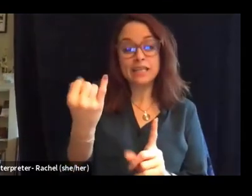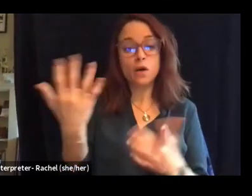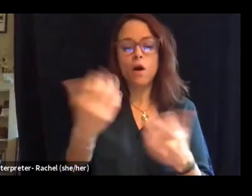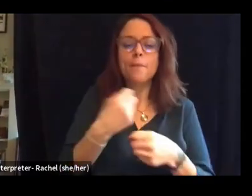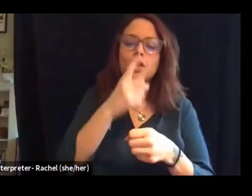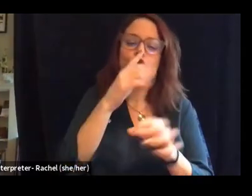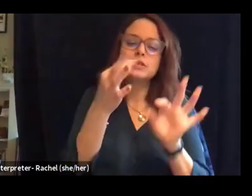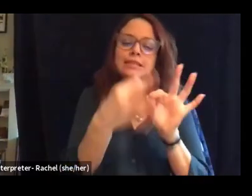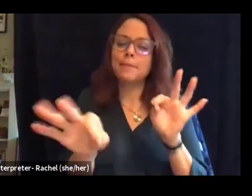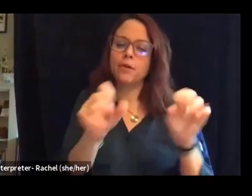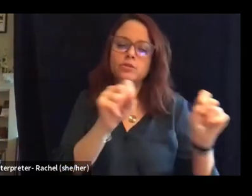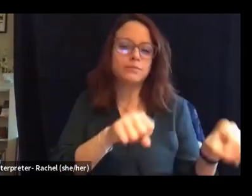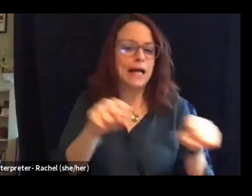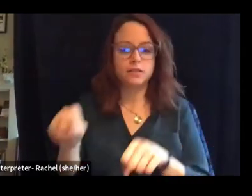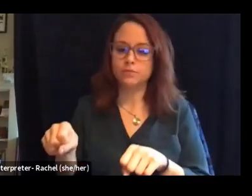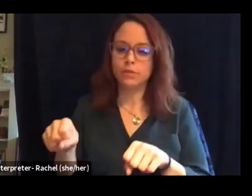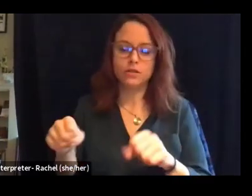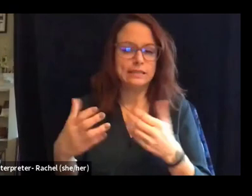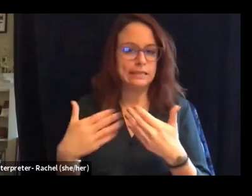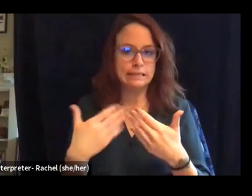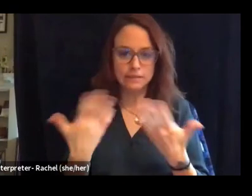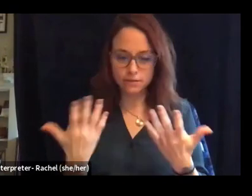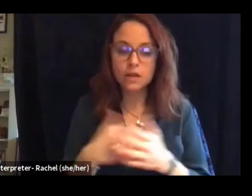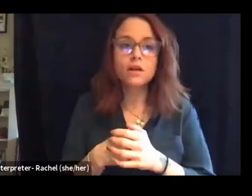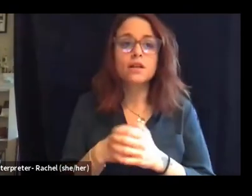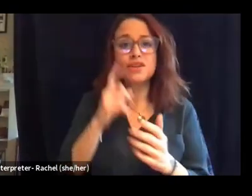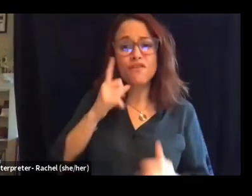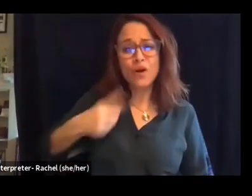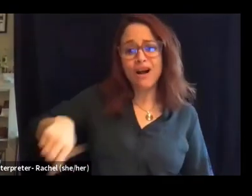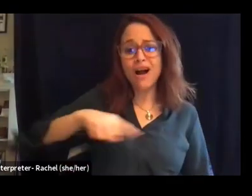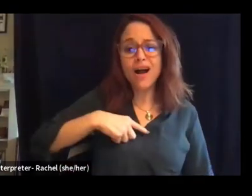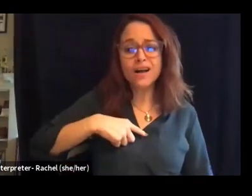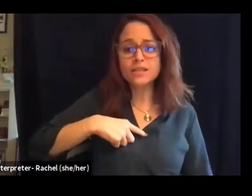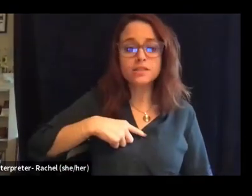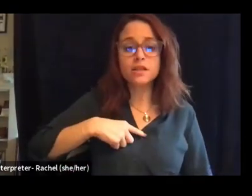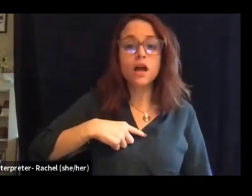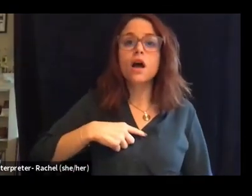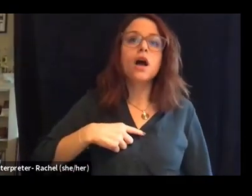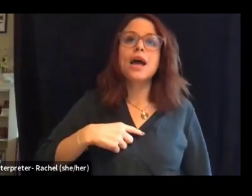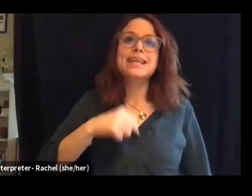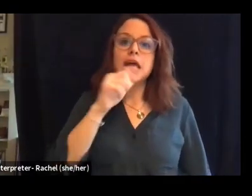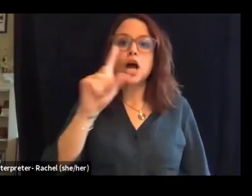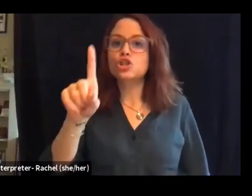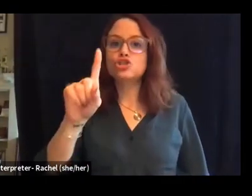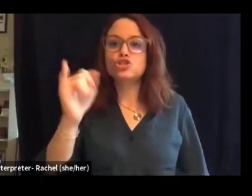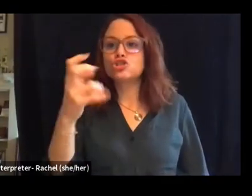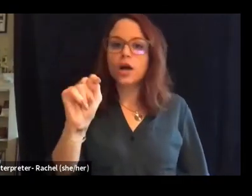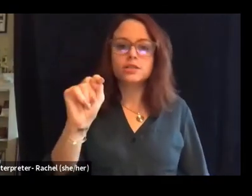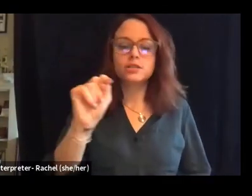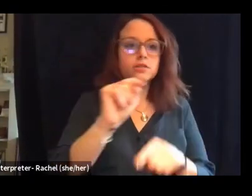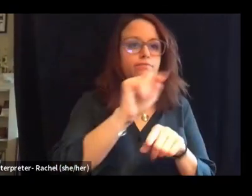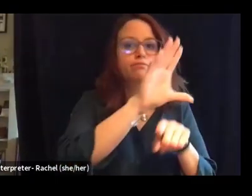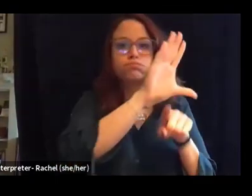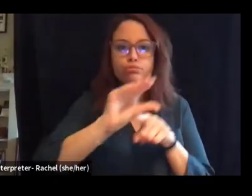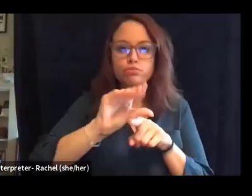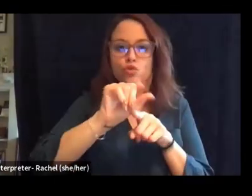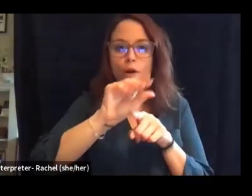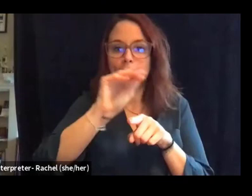as possible. And in our case, we're not talking about just 20% off, but I'm talking